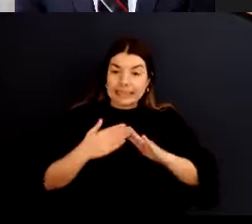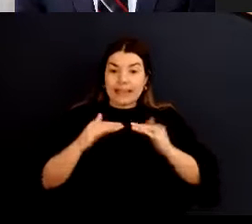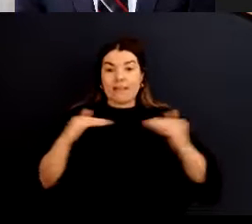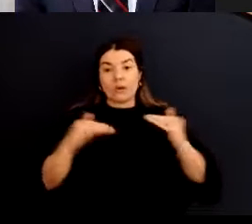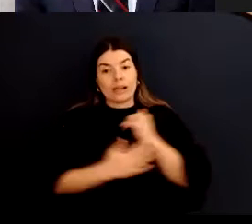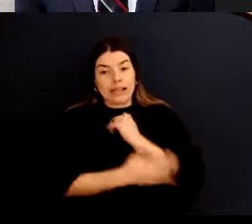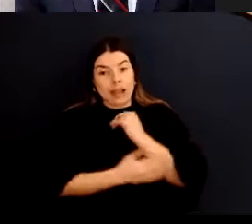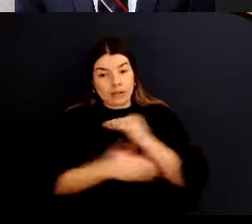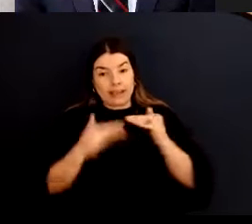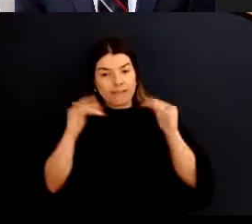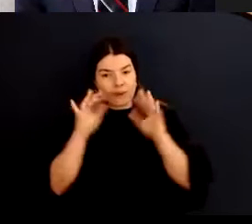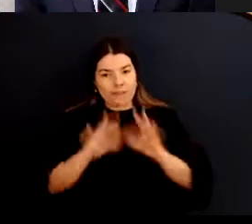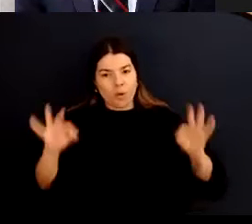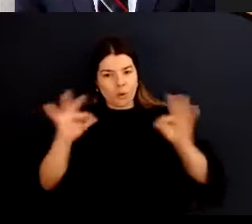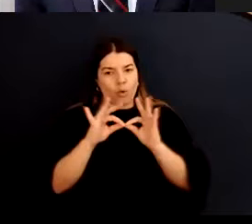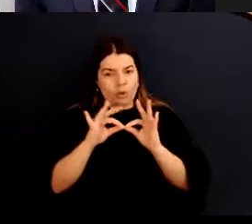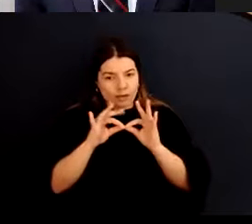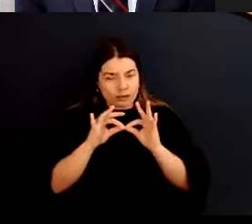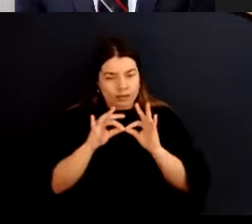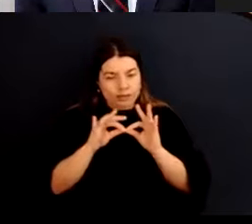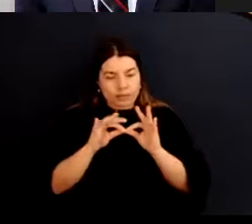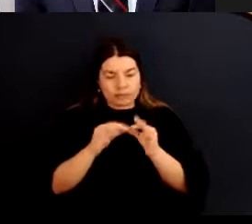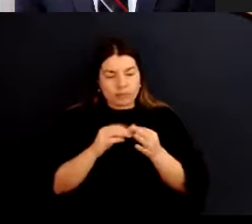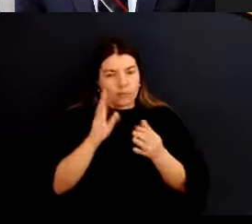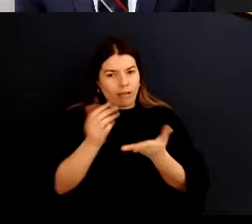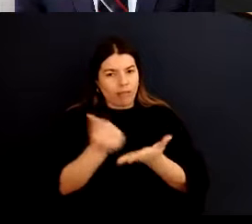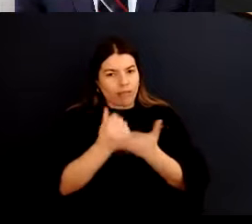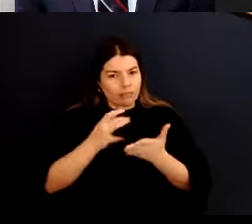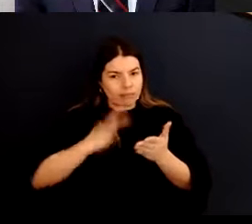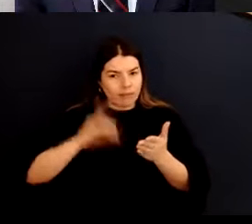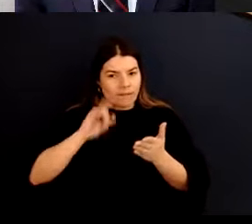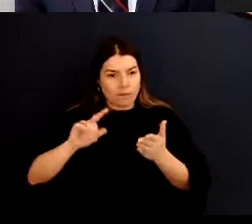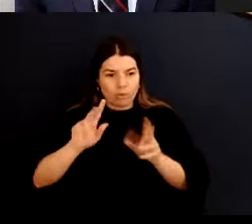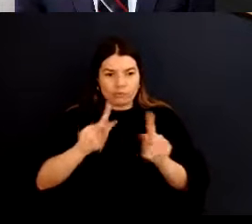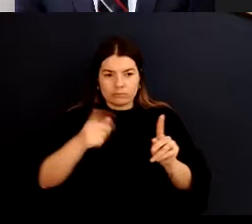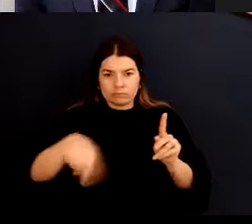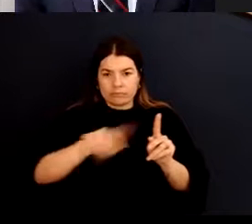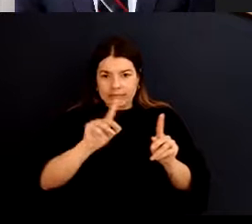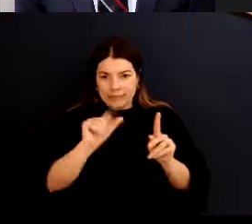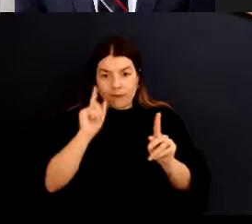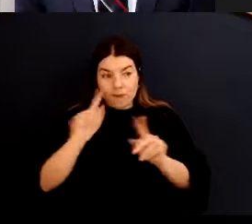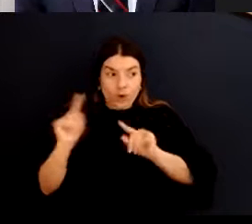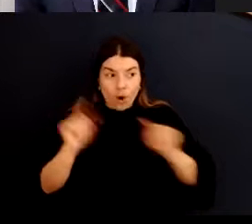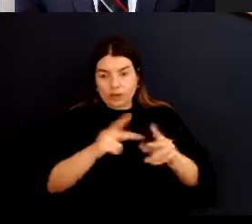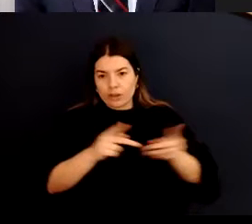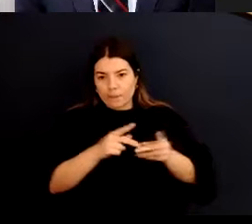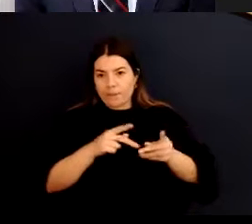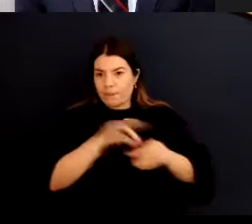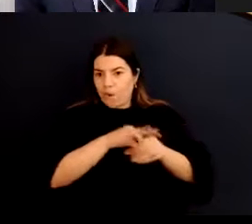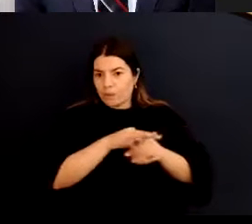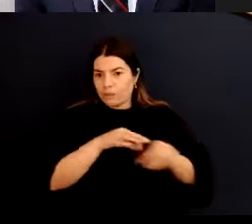in helping them get to the polls, at least starting with step one. And of course,